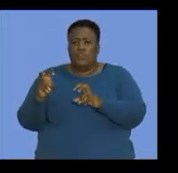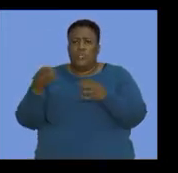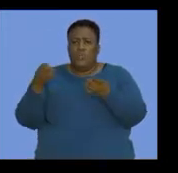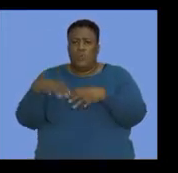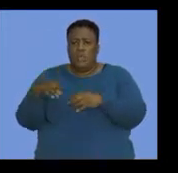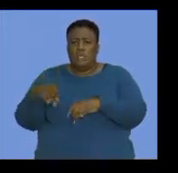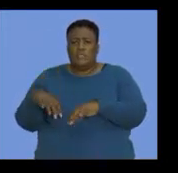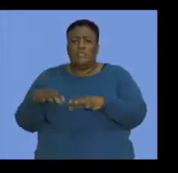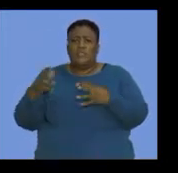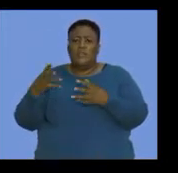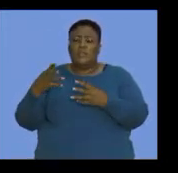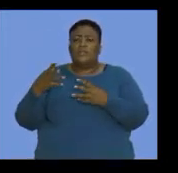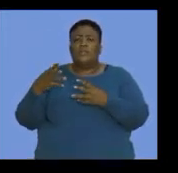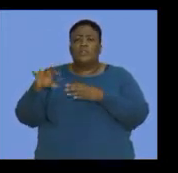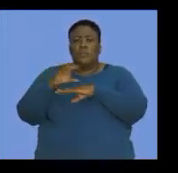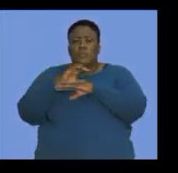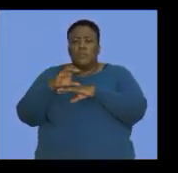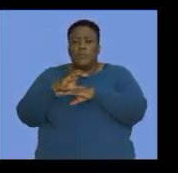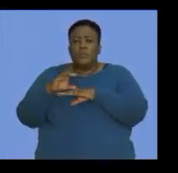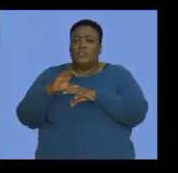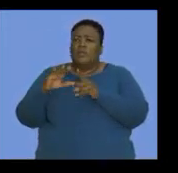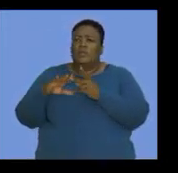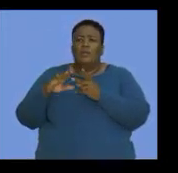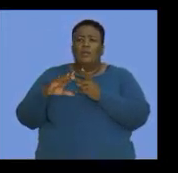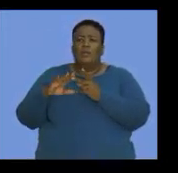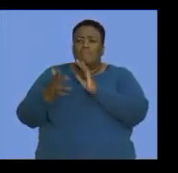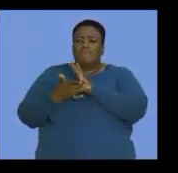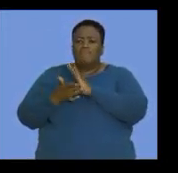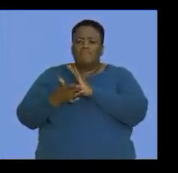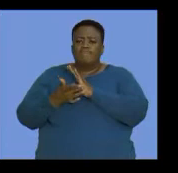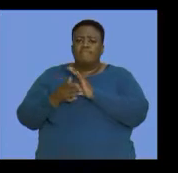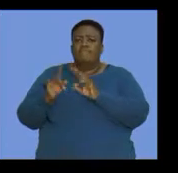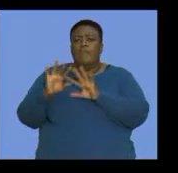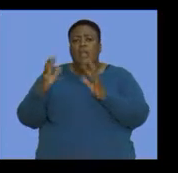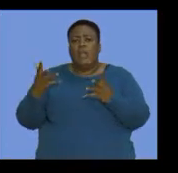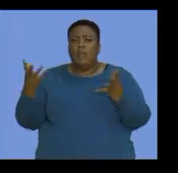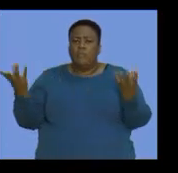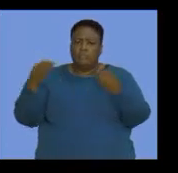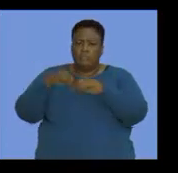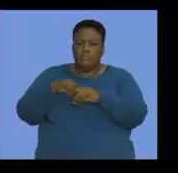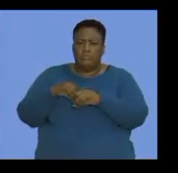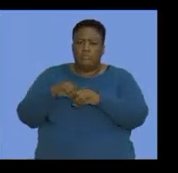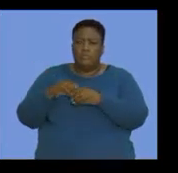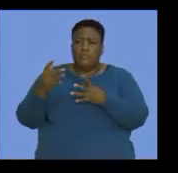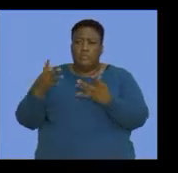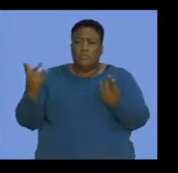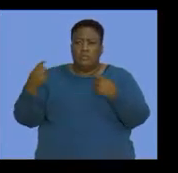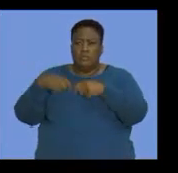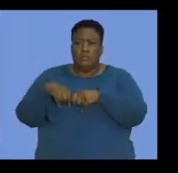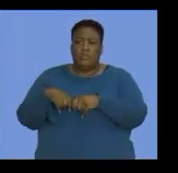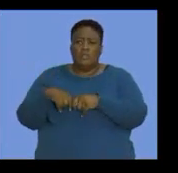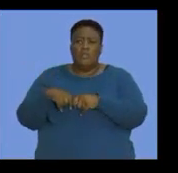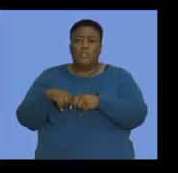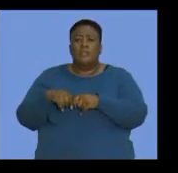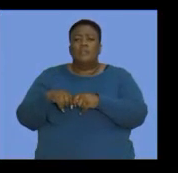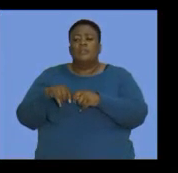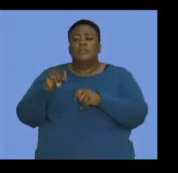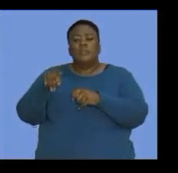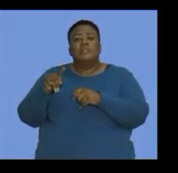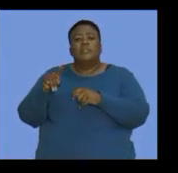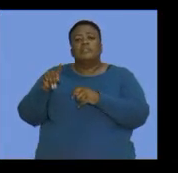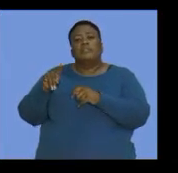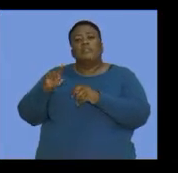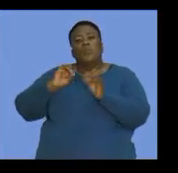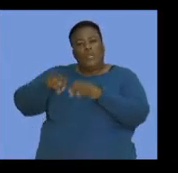our computers, our electronic devices, and how these all contribute to waste disposal.